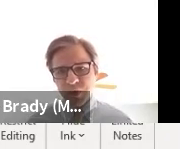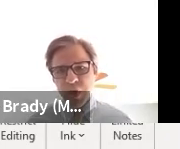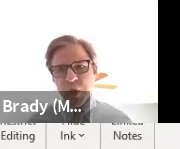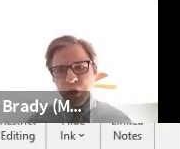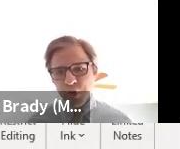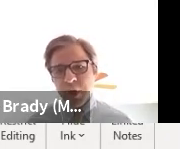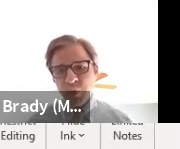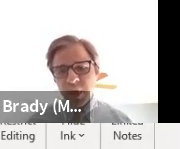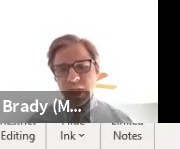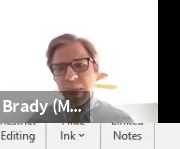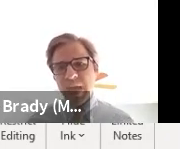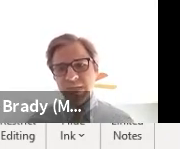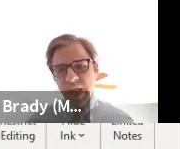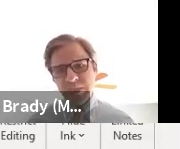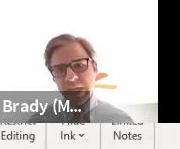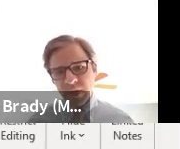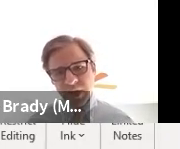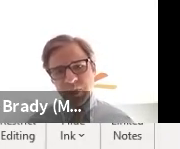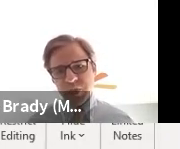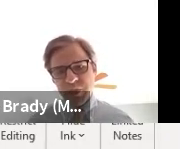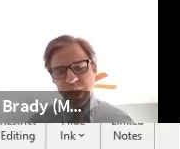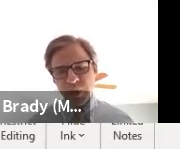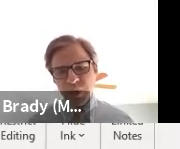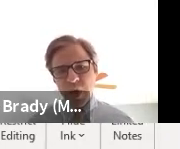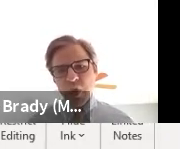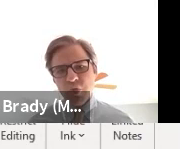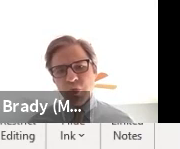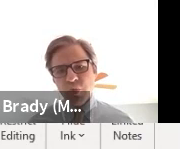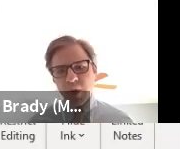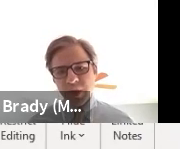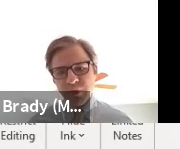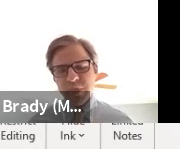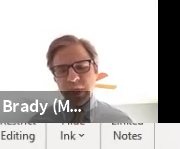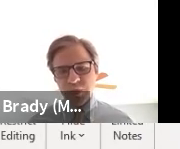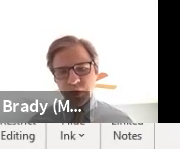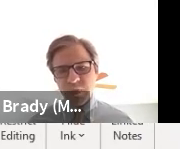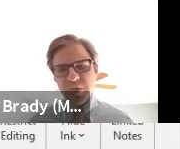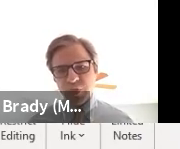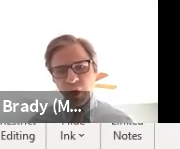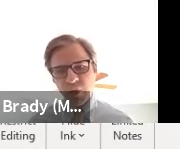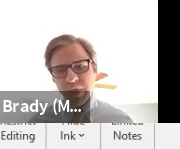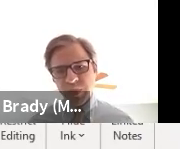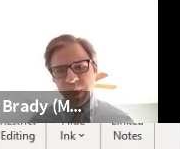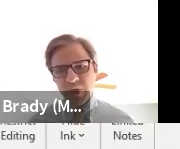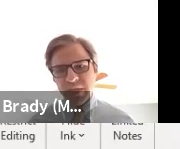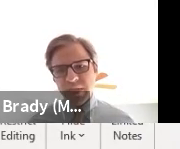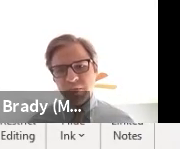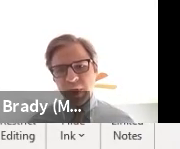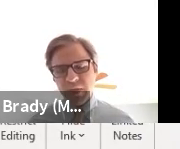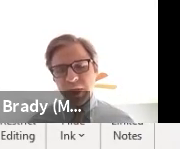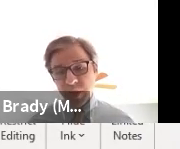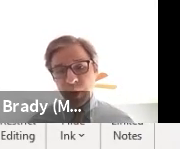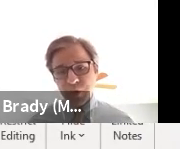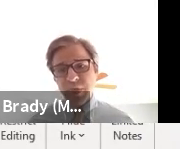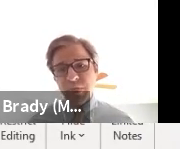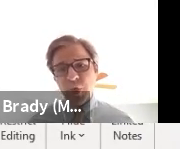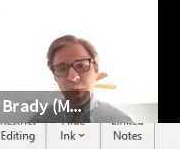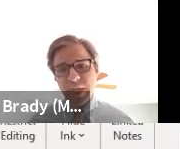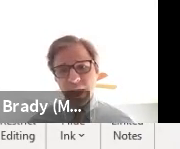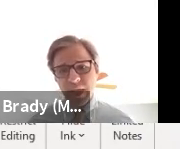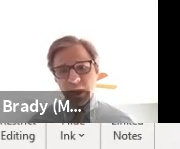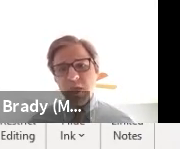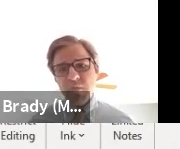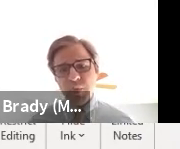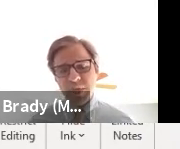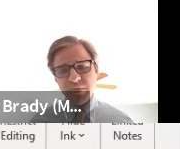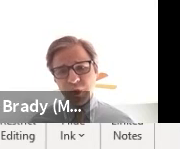been proposed, you can really command top talent, especially people who are interested in serving and just all the experience and, frankly, exposure that